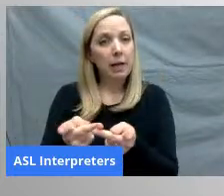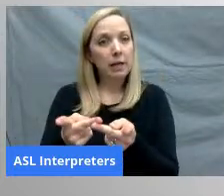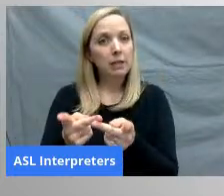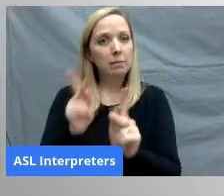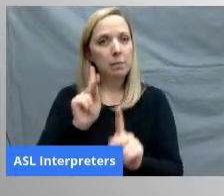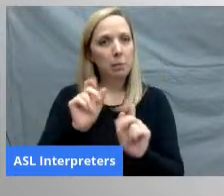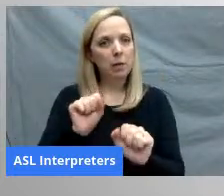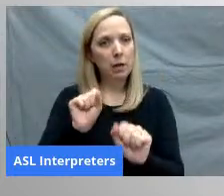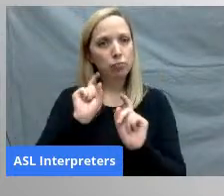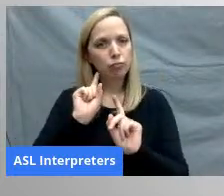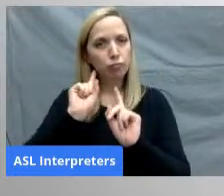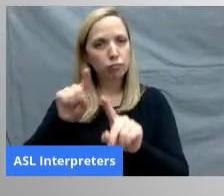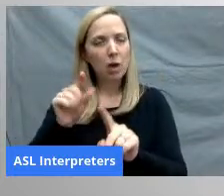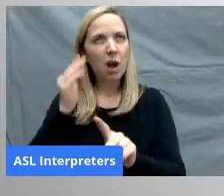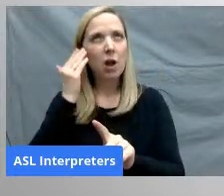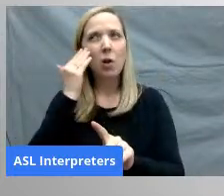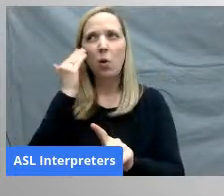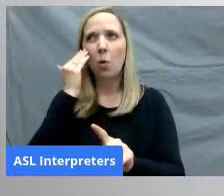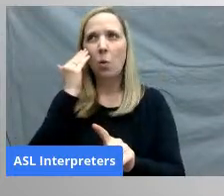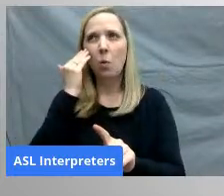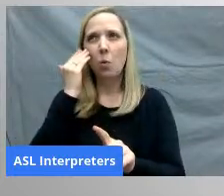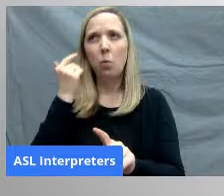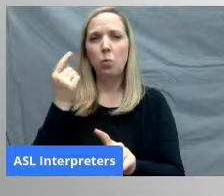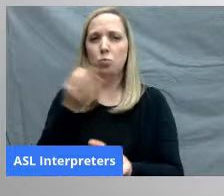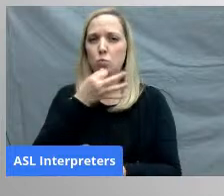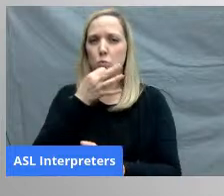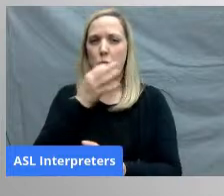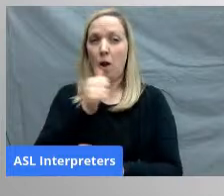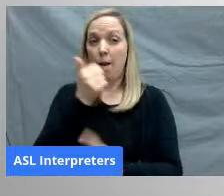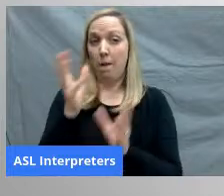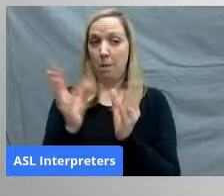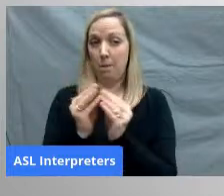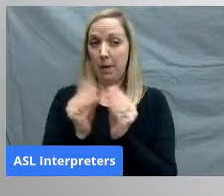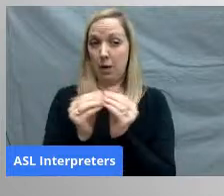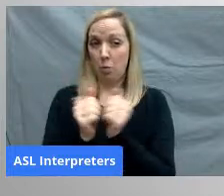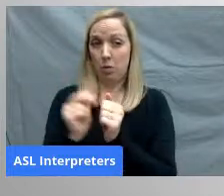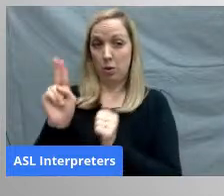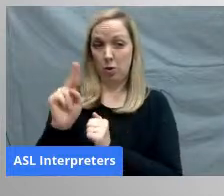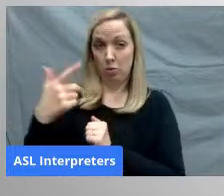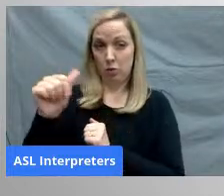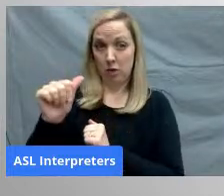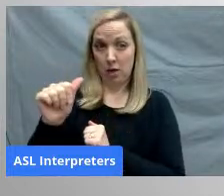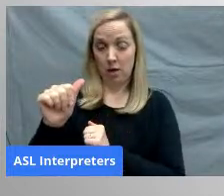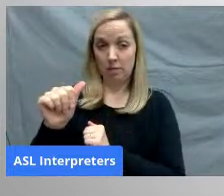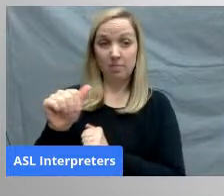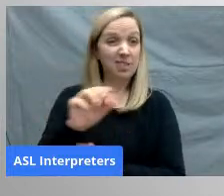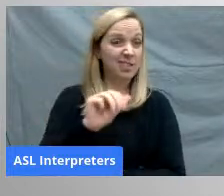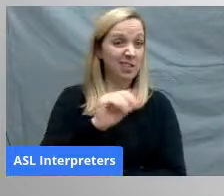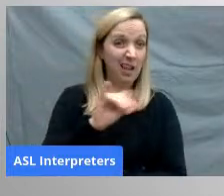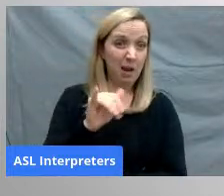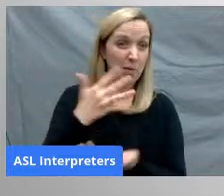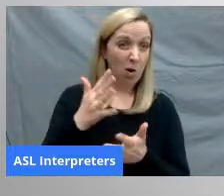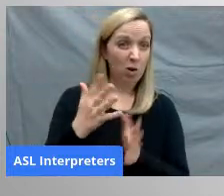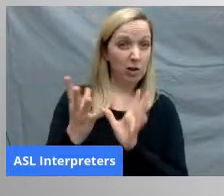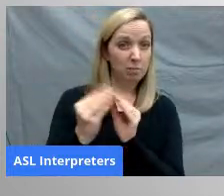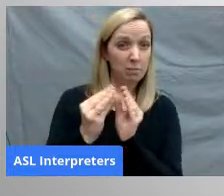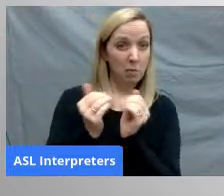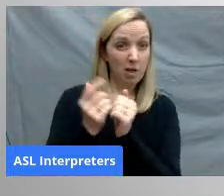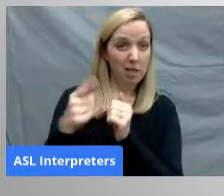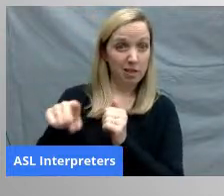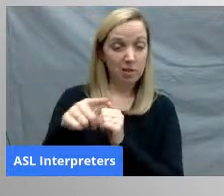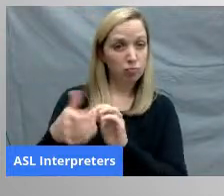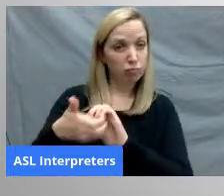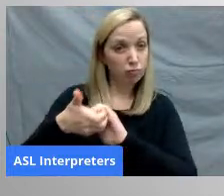a meeting coming up again with them, and Amy has been working closely with them. And that partnership will really help us